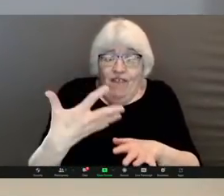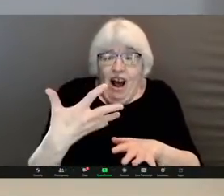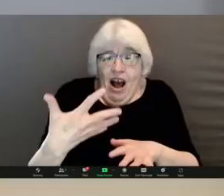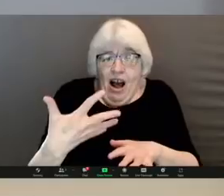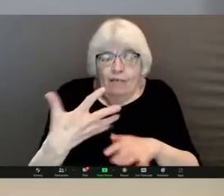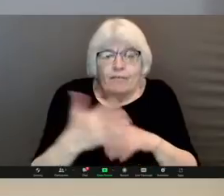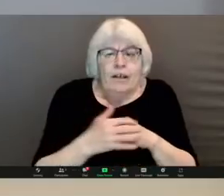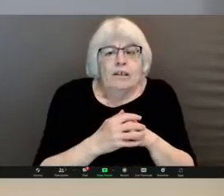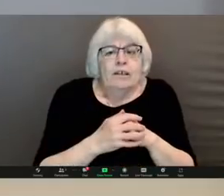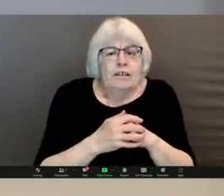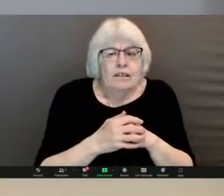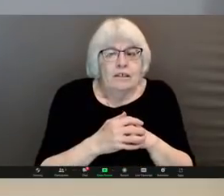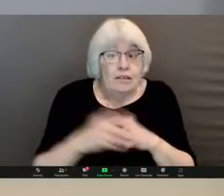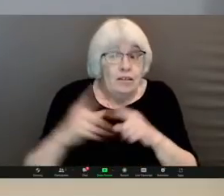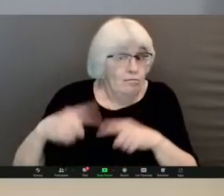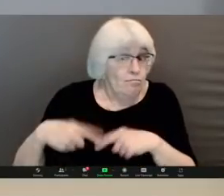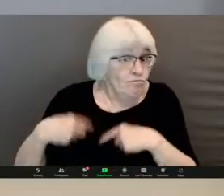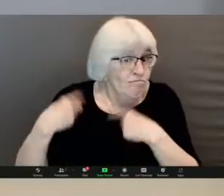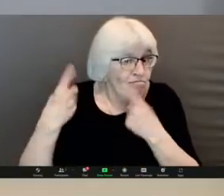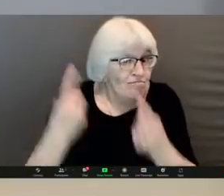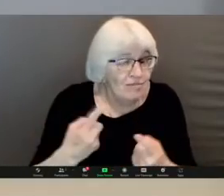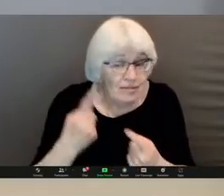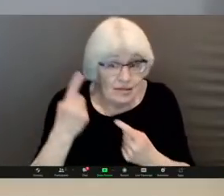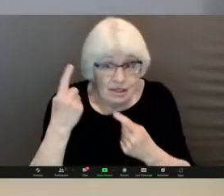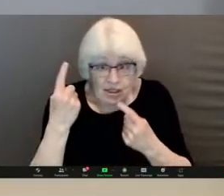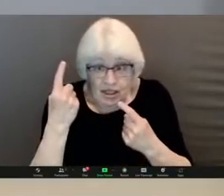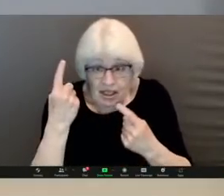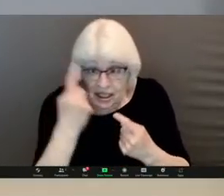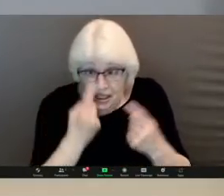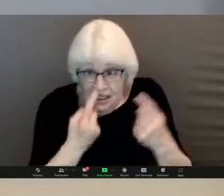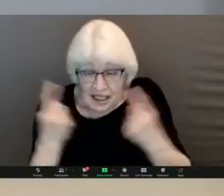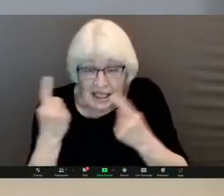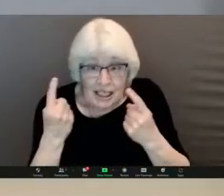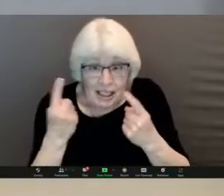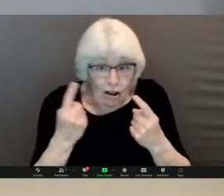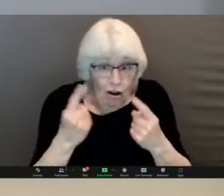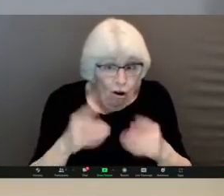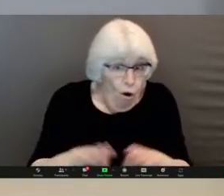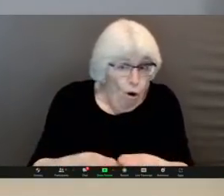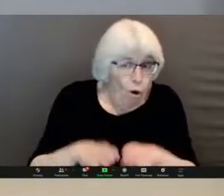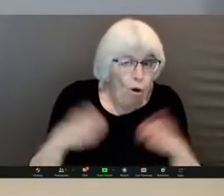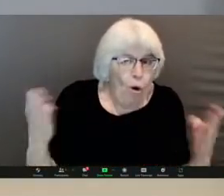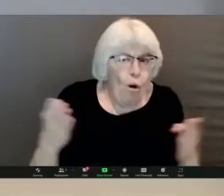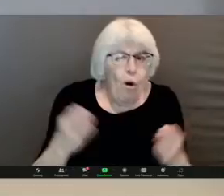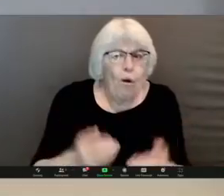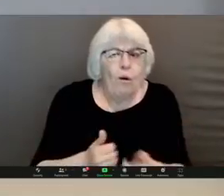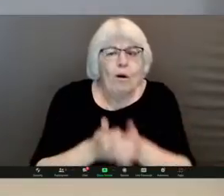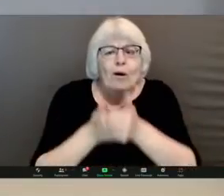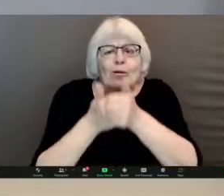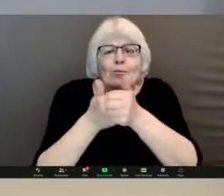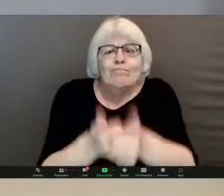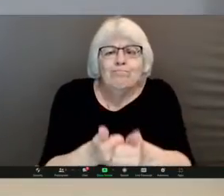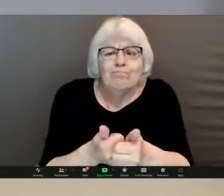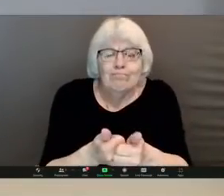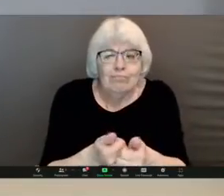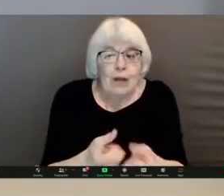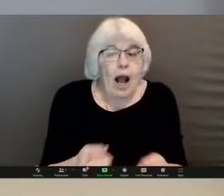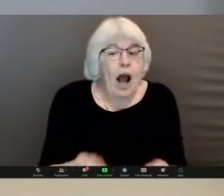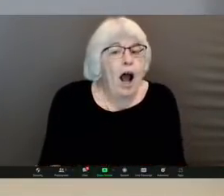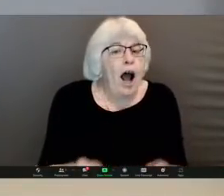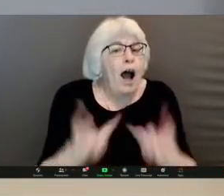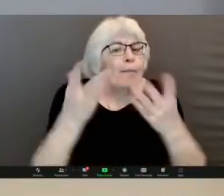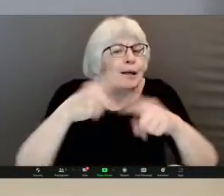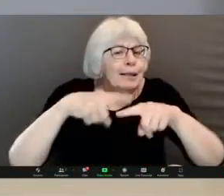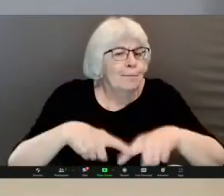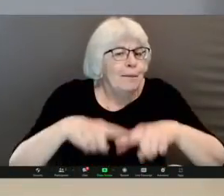be based on vaccine targets, as well as a low level of disease and controlled transmission of COVID-19 and